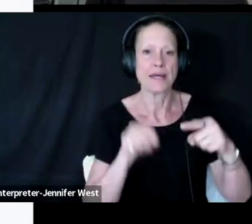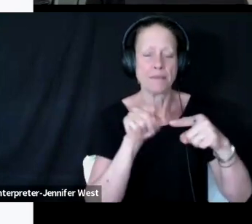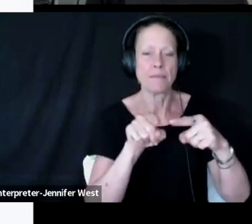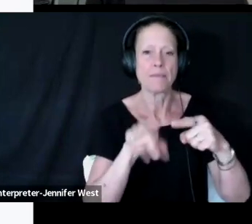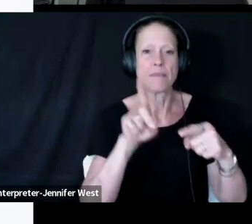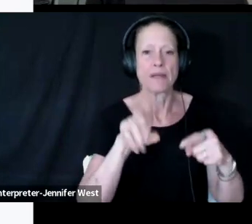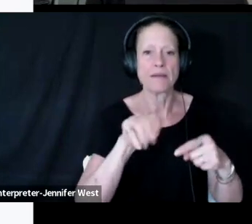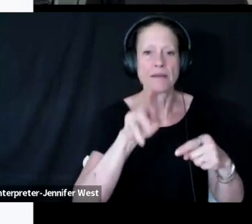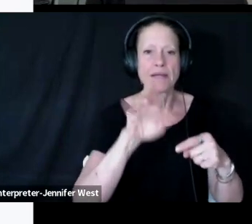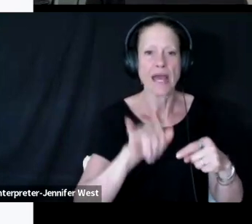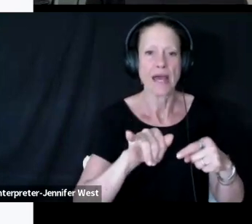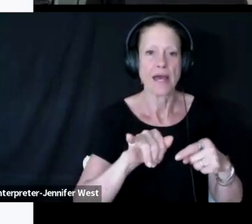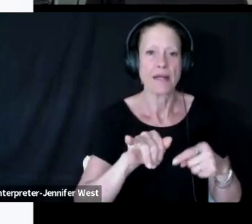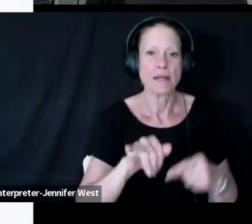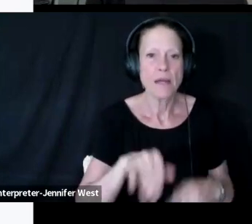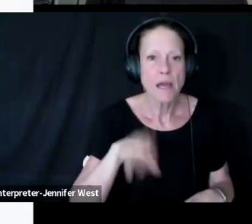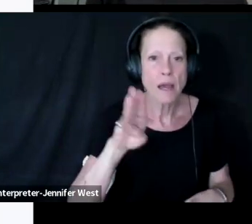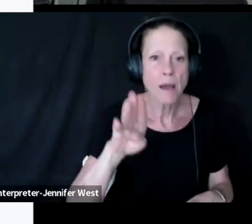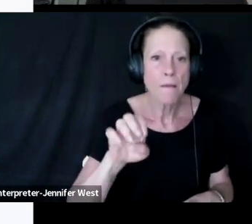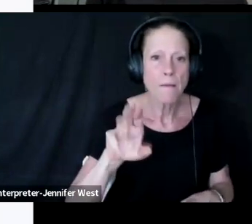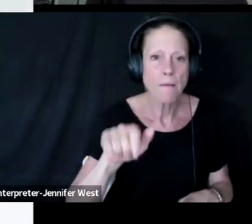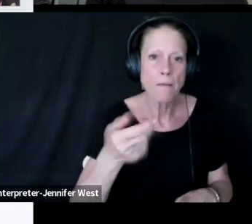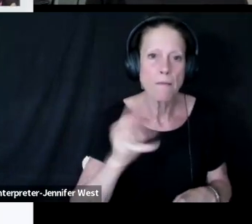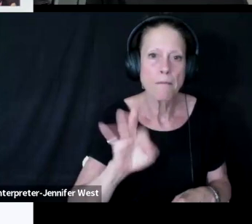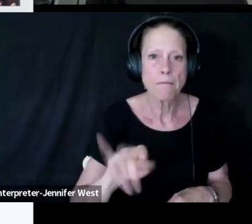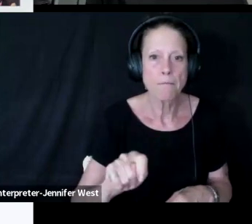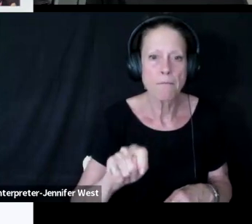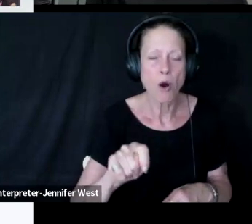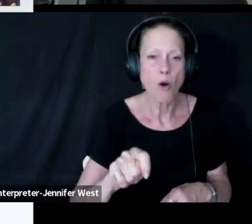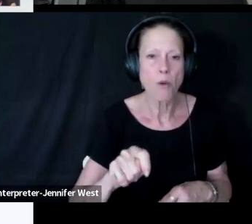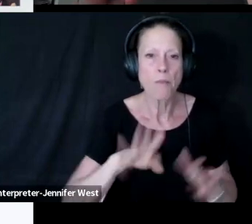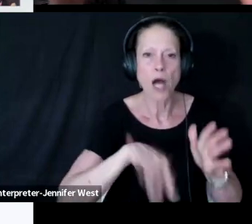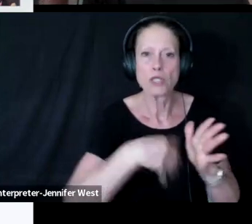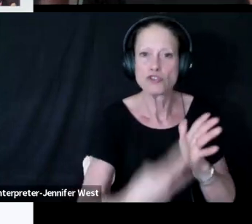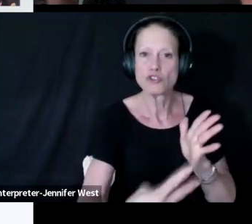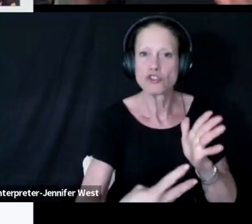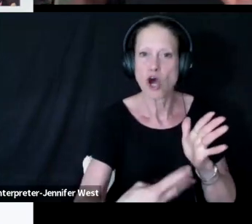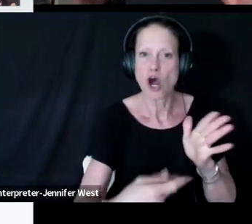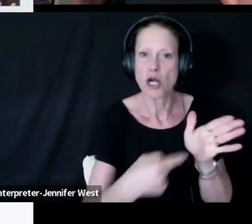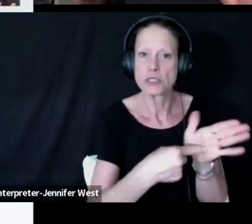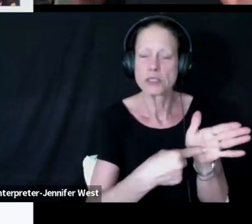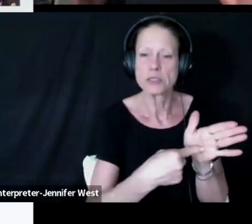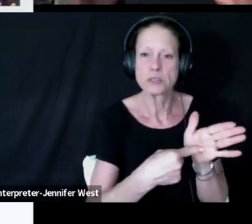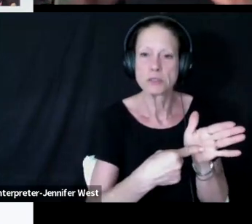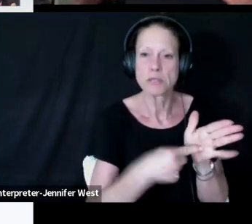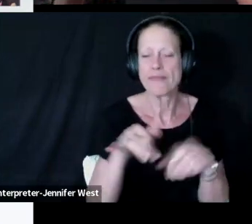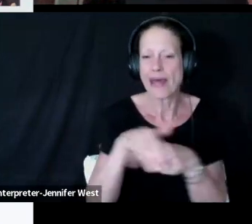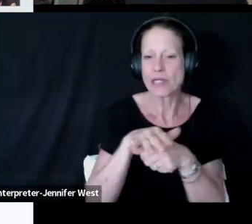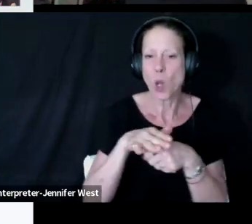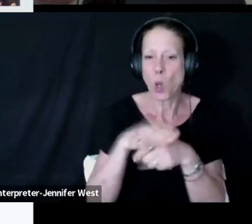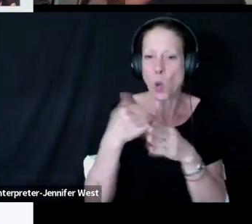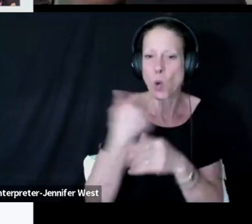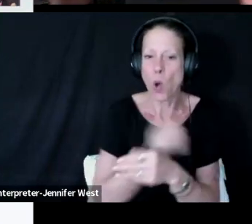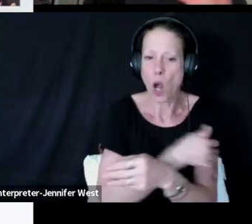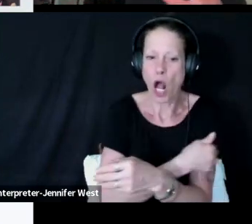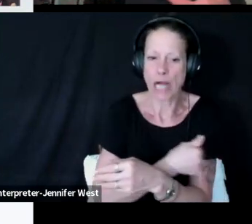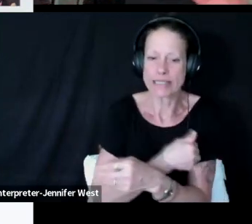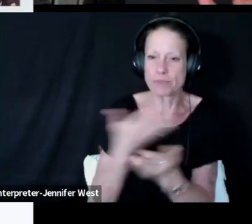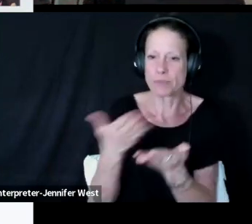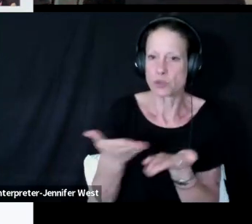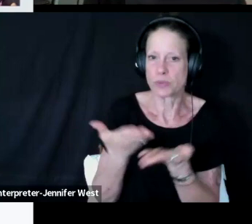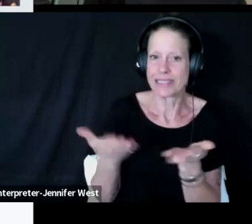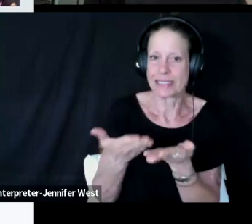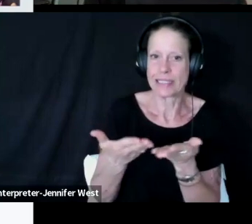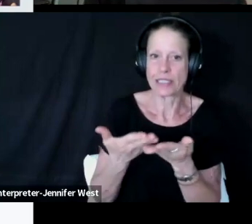Danny's Beaumont chart. That's the local hospital here. So again, everything in one place, right? If you have other